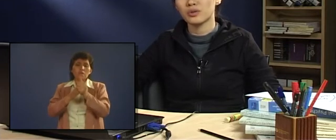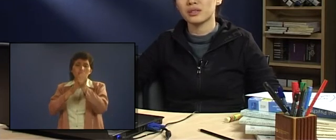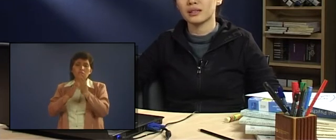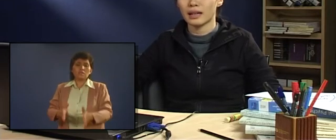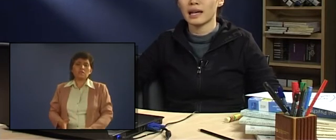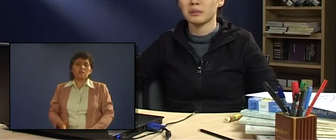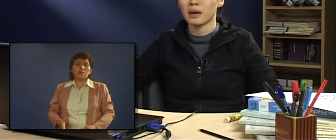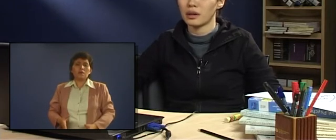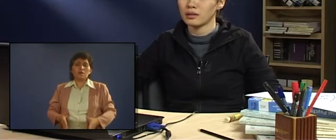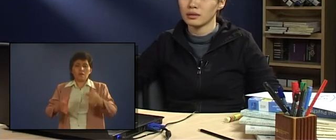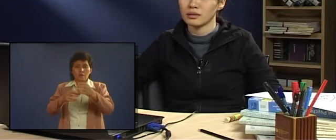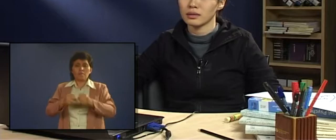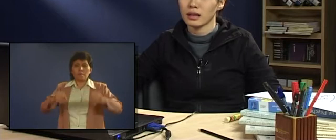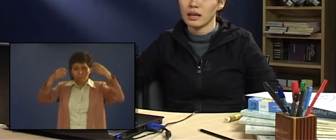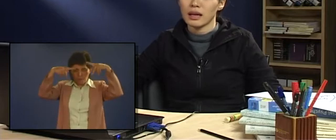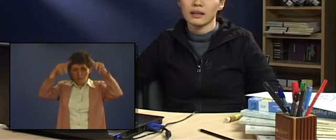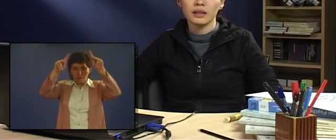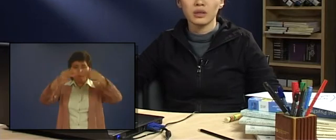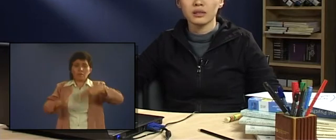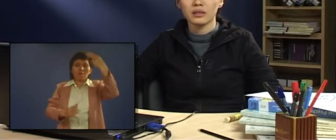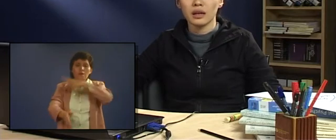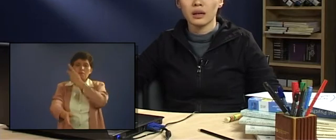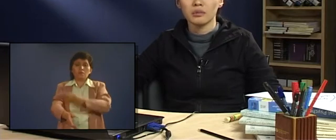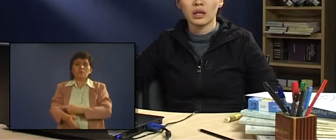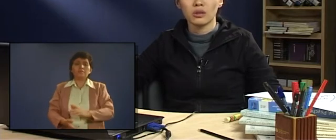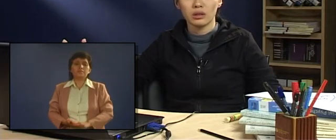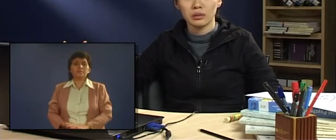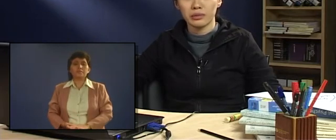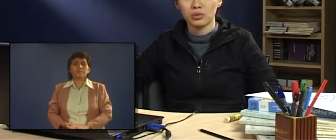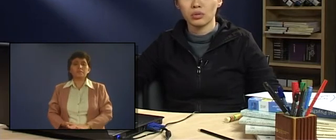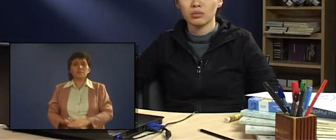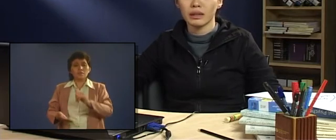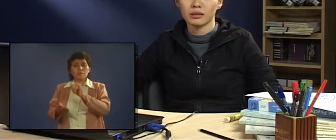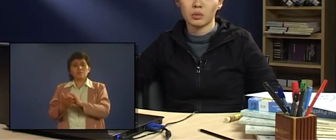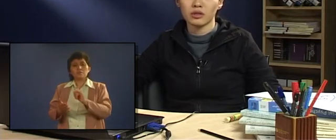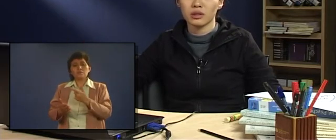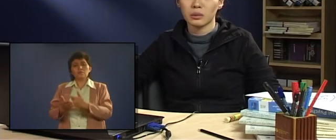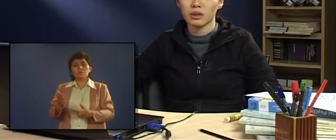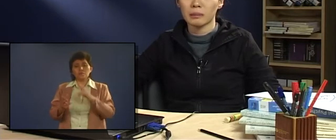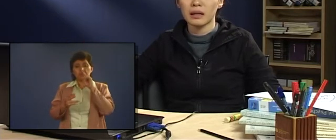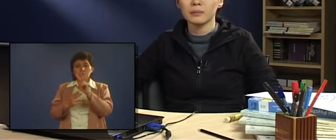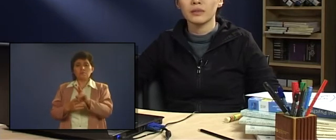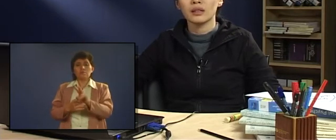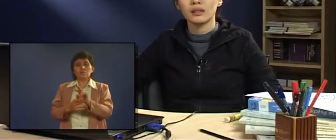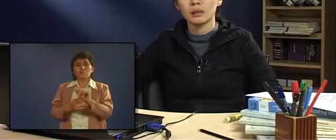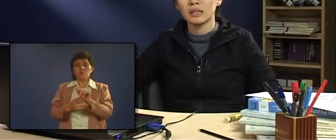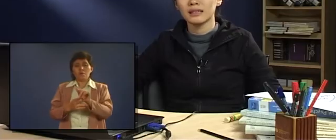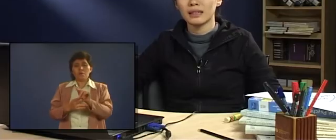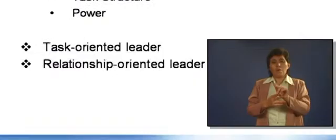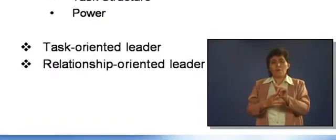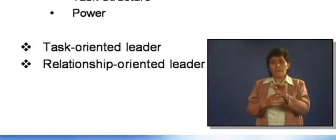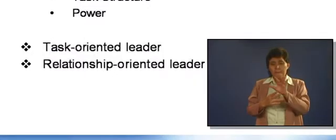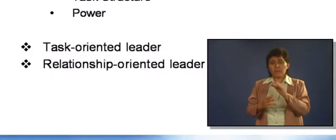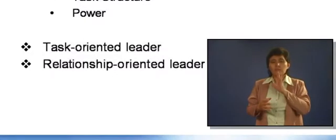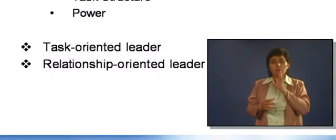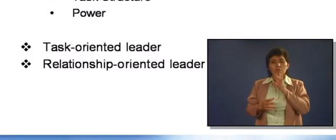leader holds a higher power next one is and you can look in terms of two like the one just now we talked about some leaders